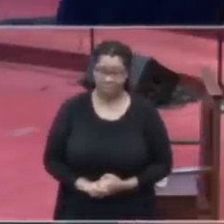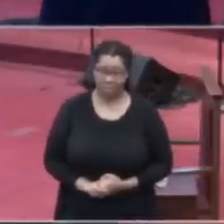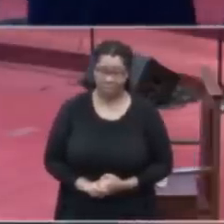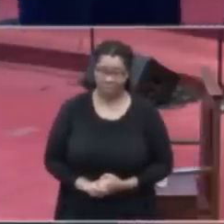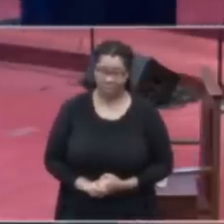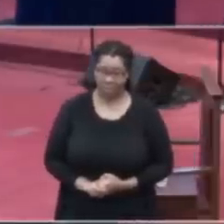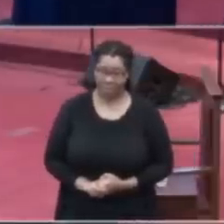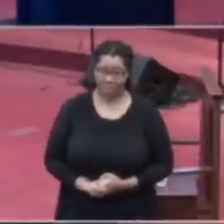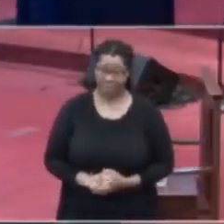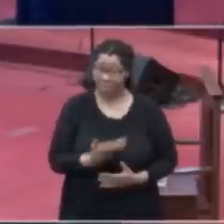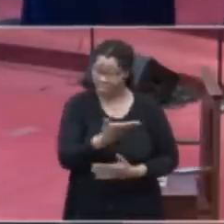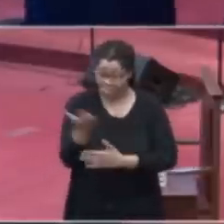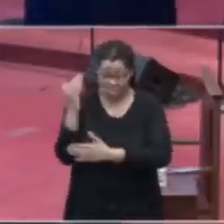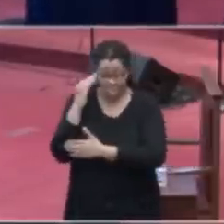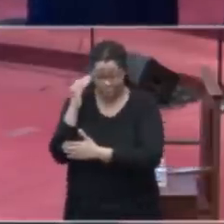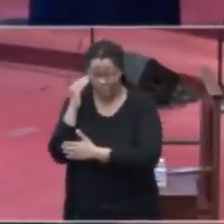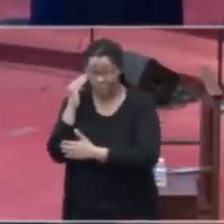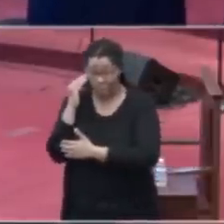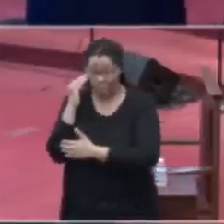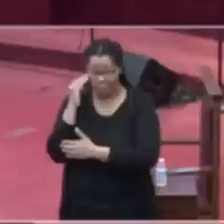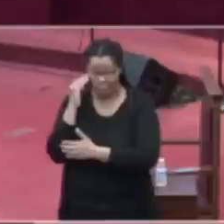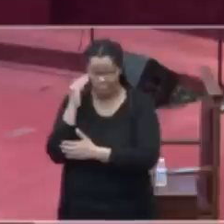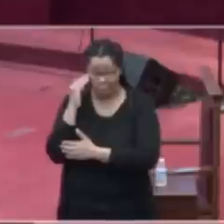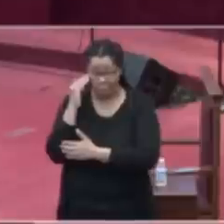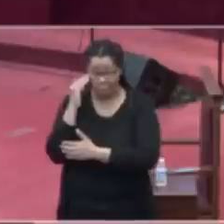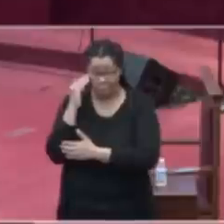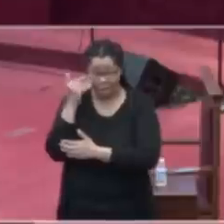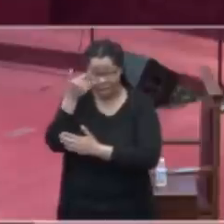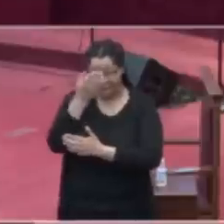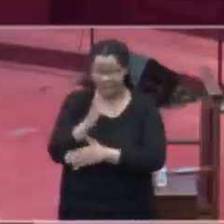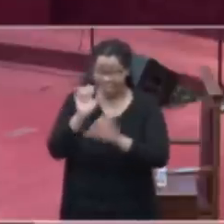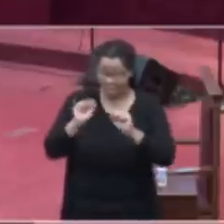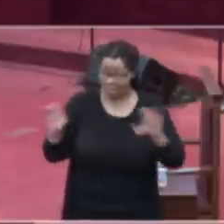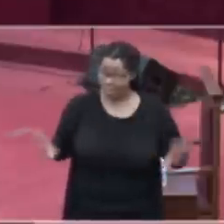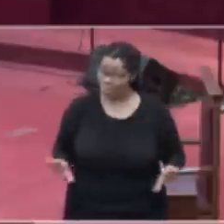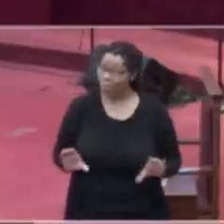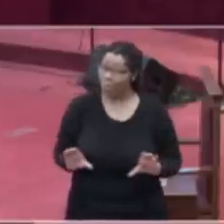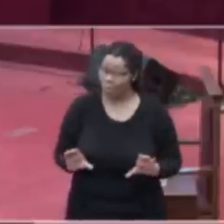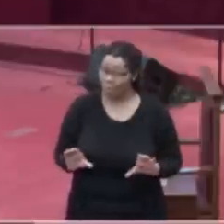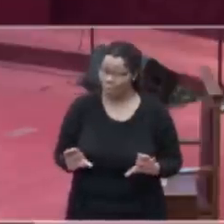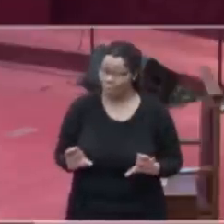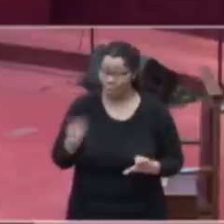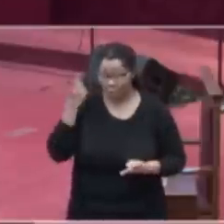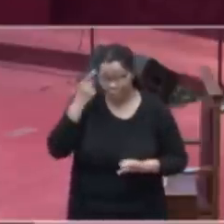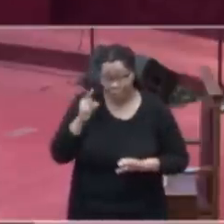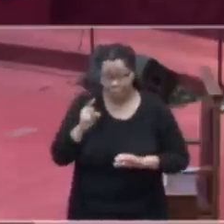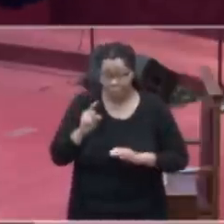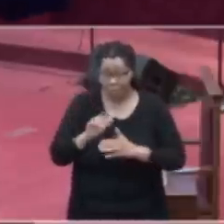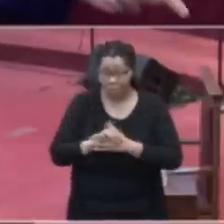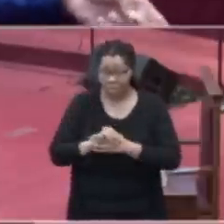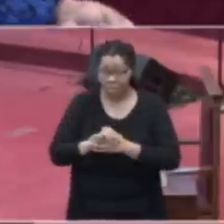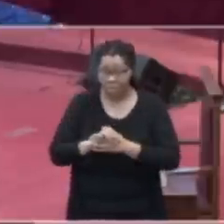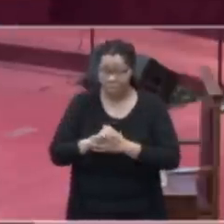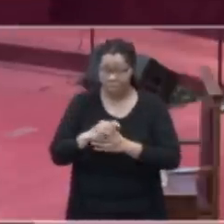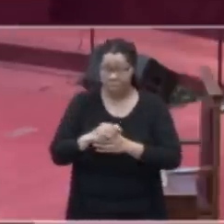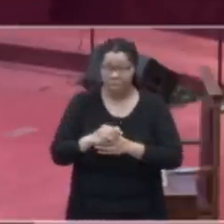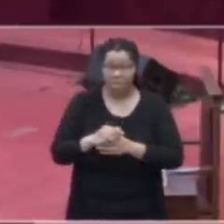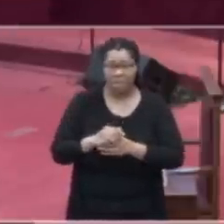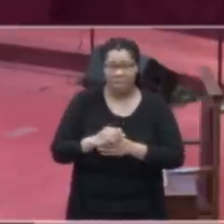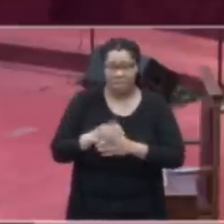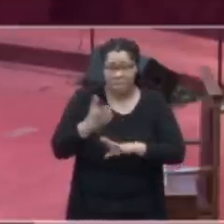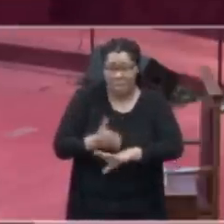What you know God has been able to do to pull you from where He redeemed